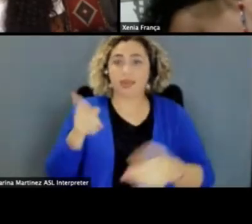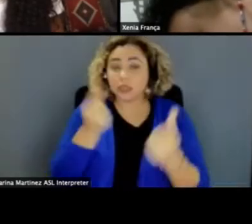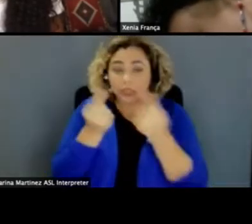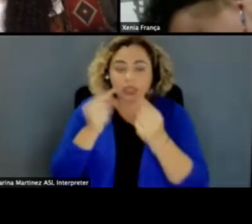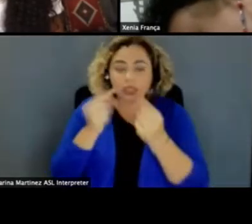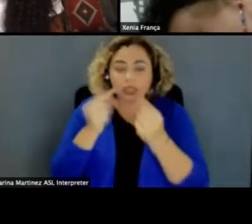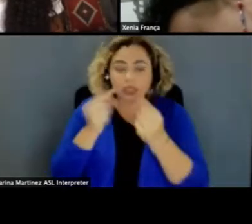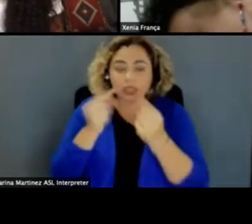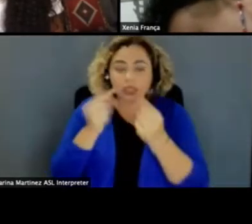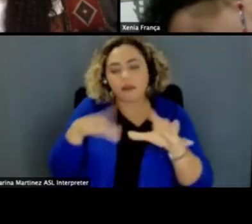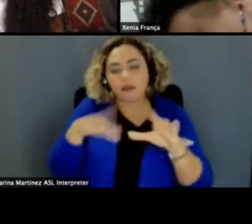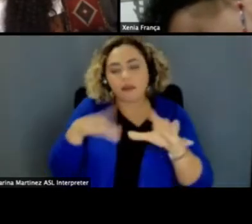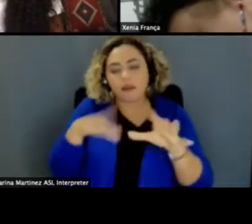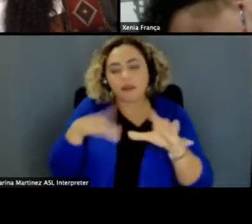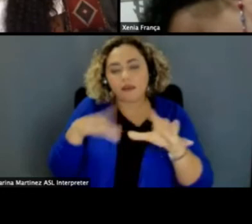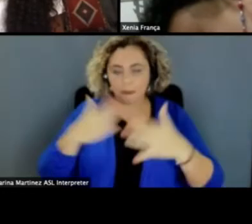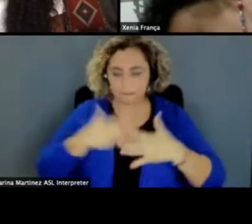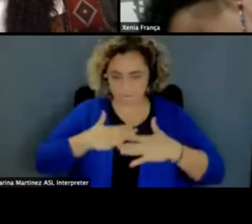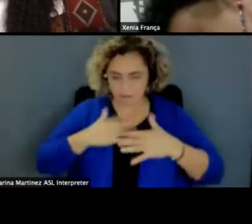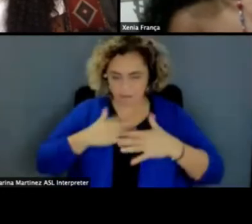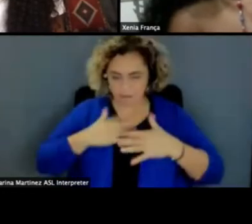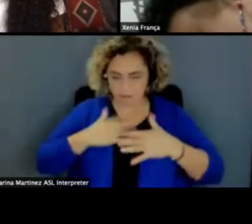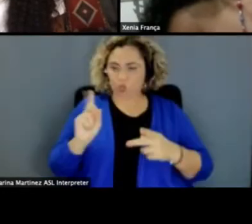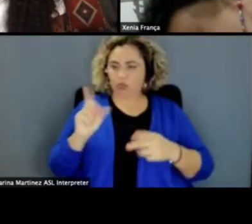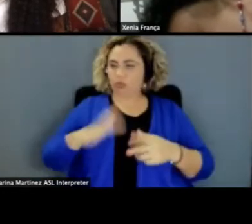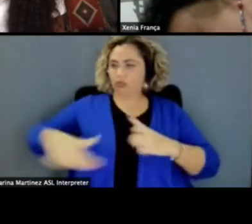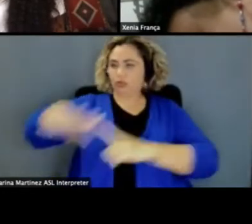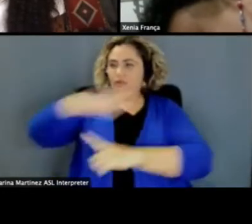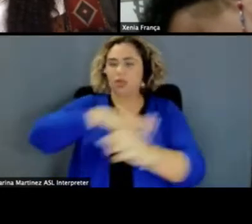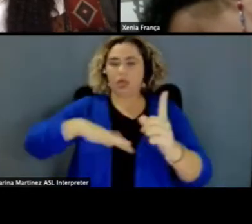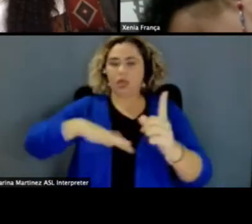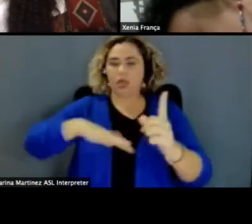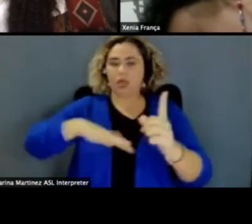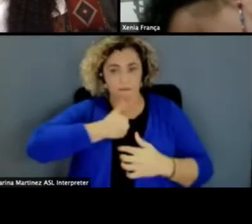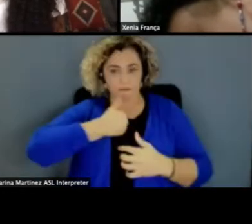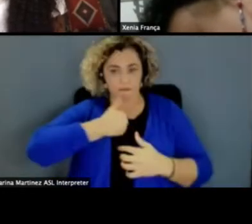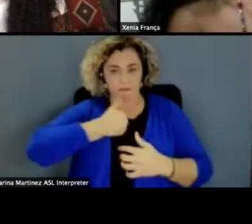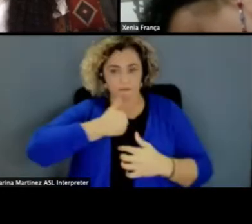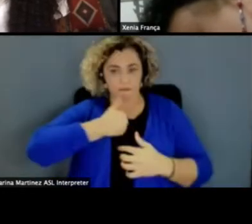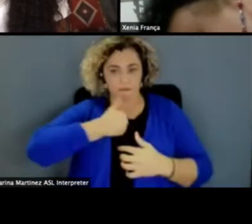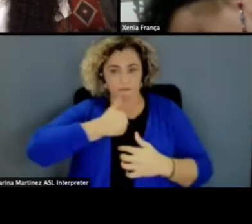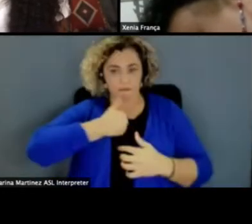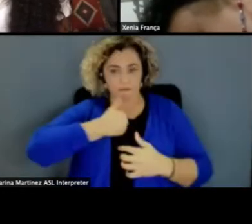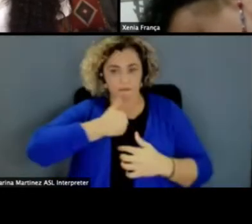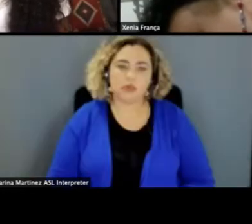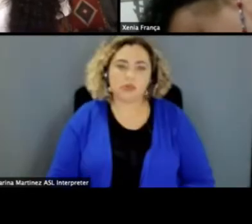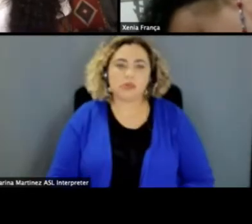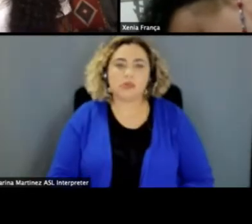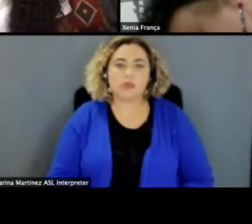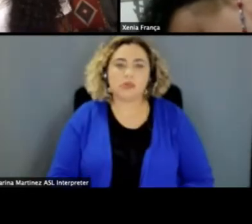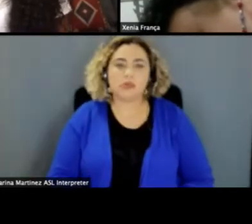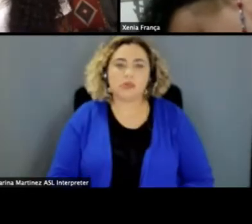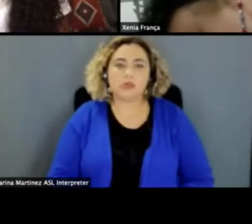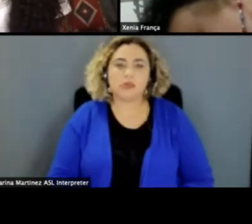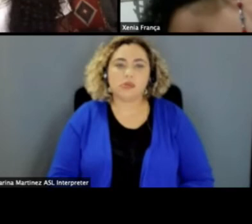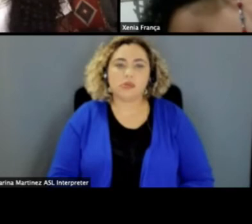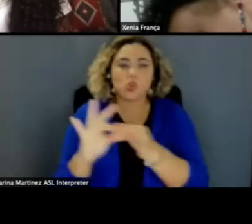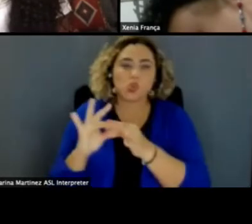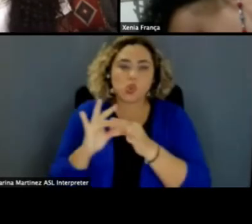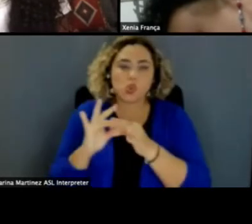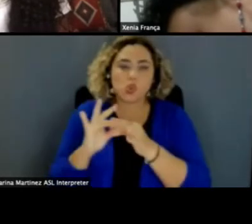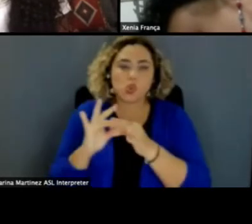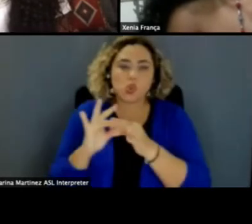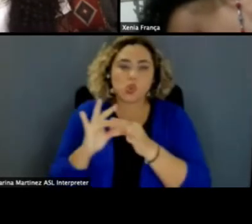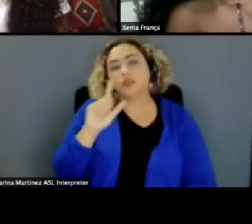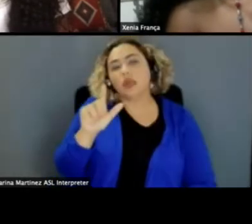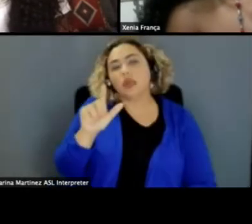is about finding a place in society for herself. And it's a way of connecting with axé, which